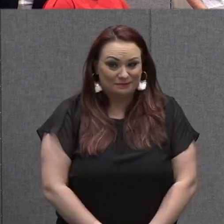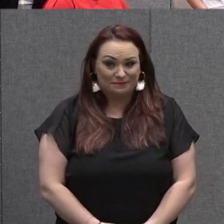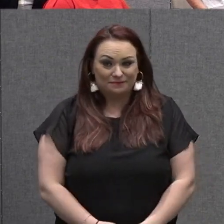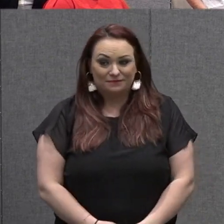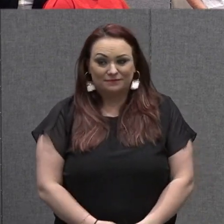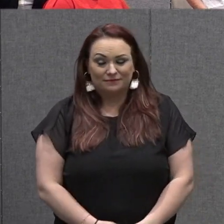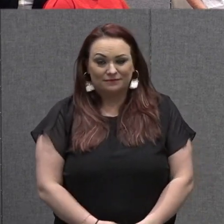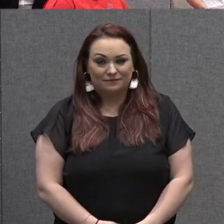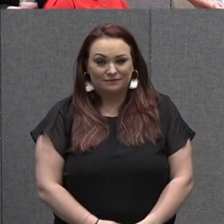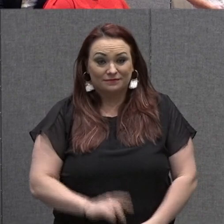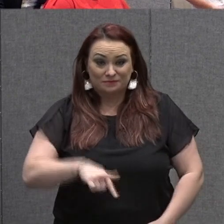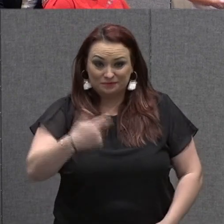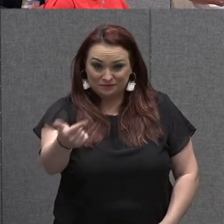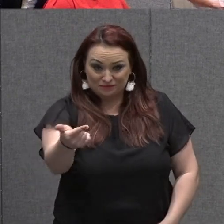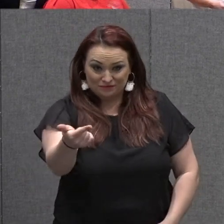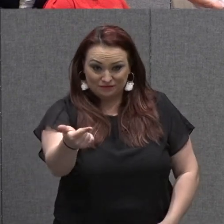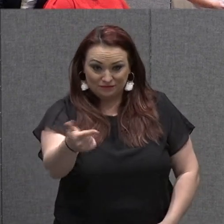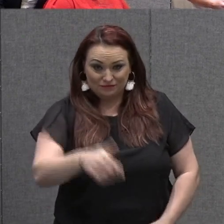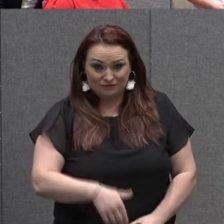Your turn.